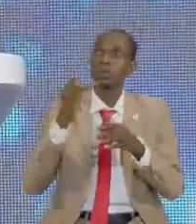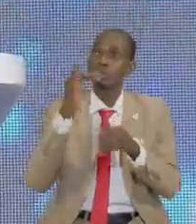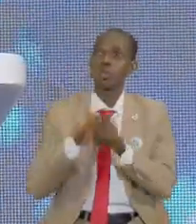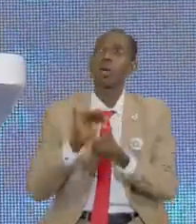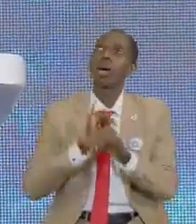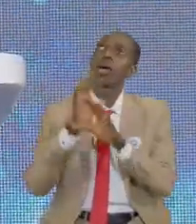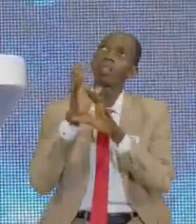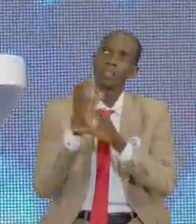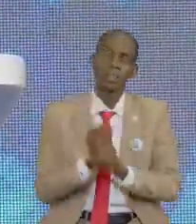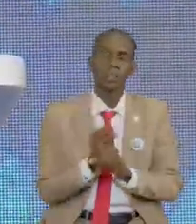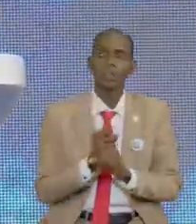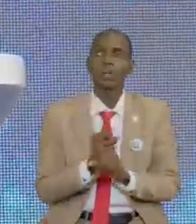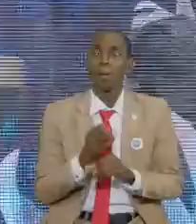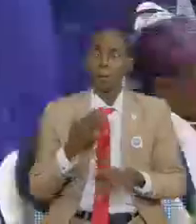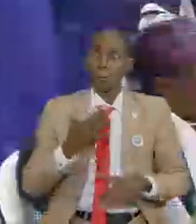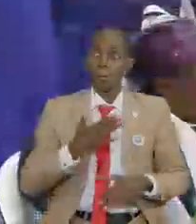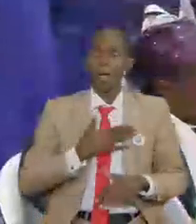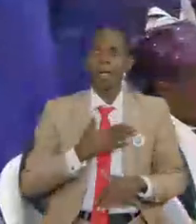Mine is the victory.